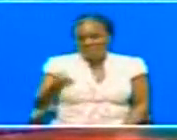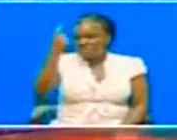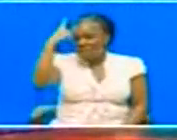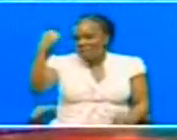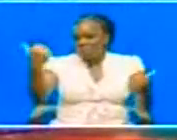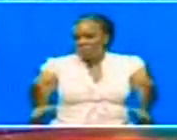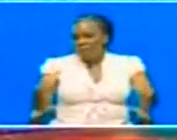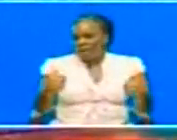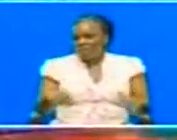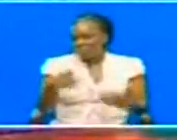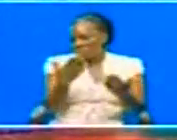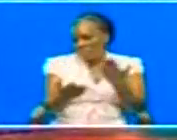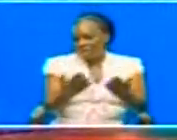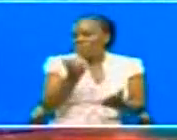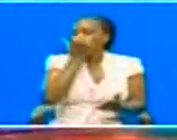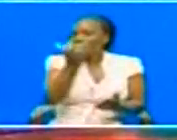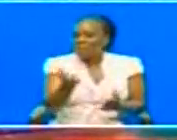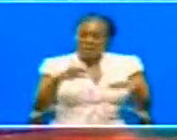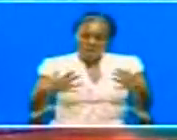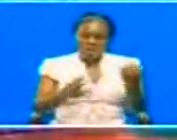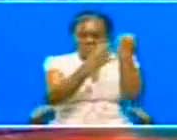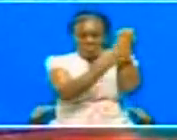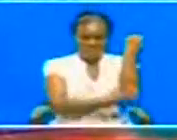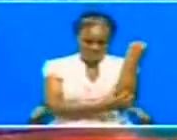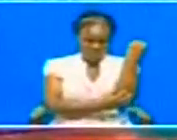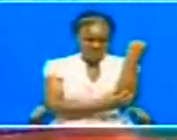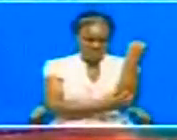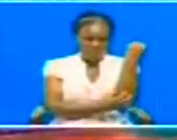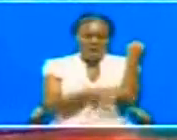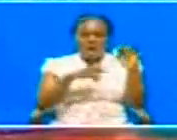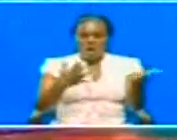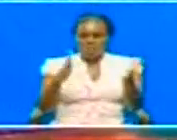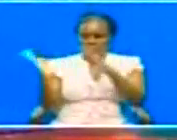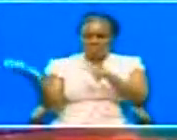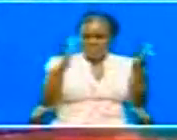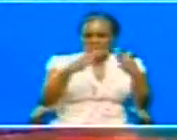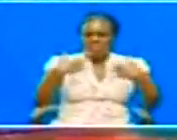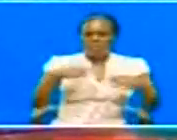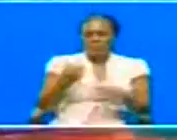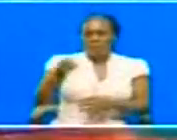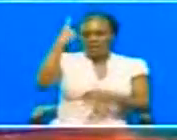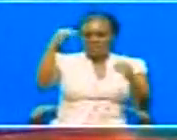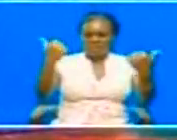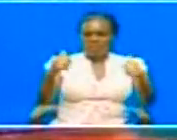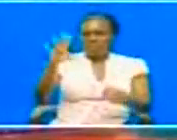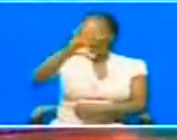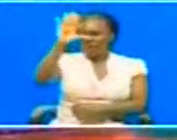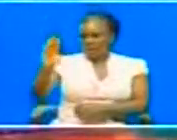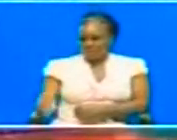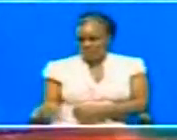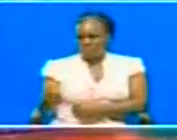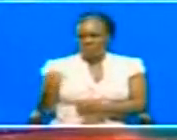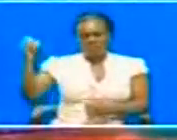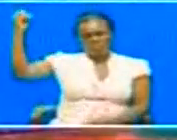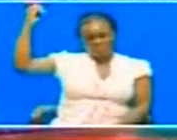think probably it is ignorance, it is poverty, and the worst is the tropical climate. People have never realized that, you know, people staying in Africa are so much exposed